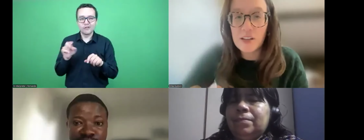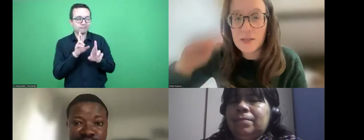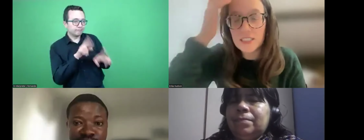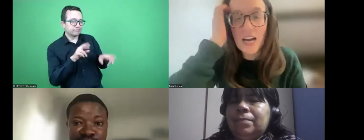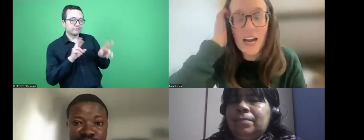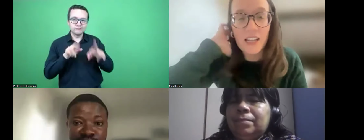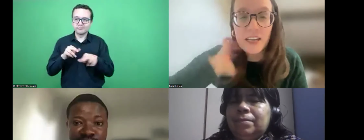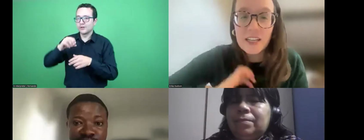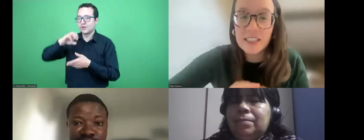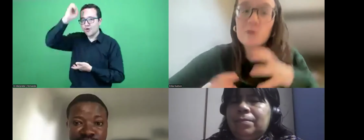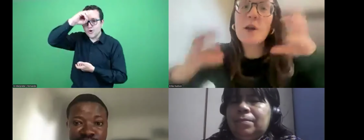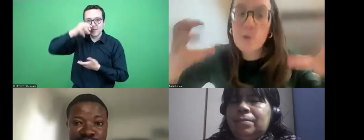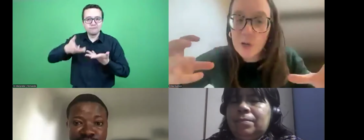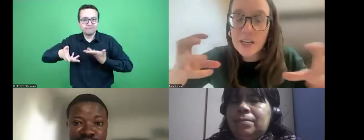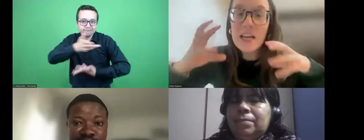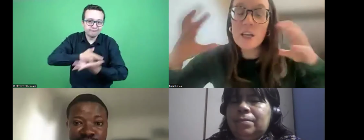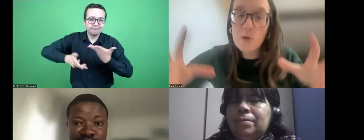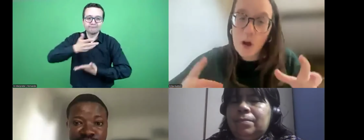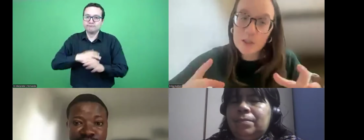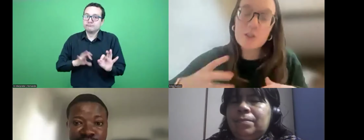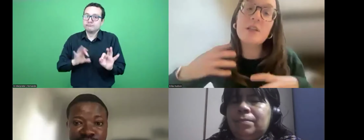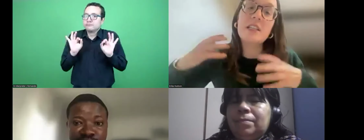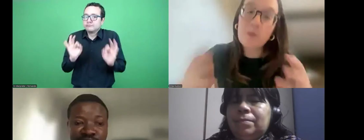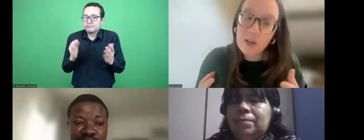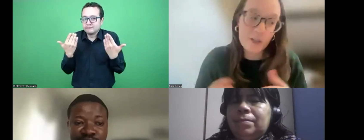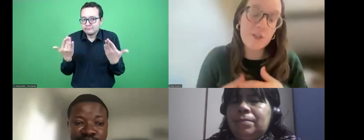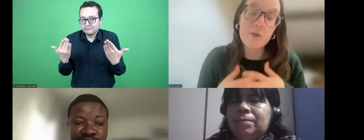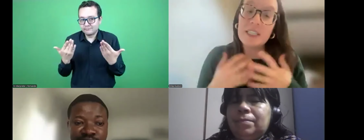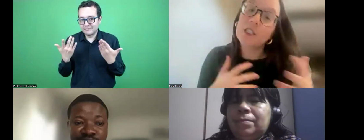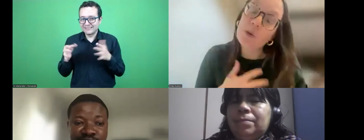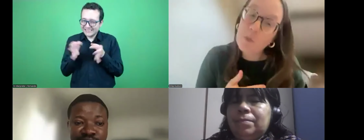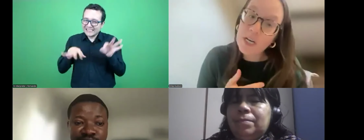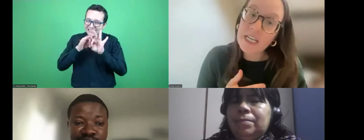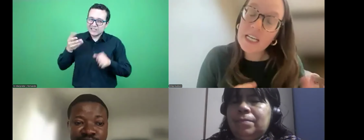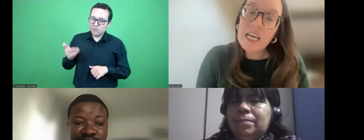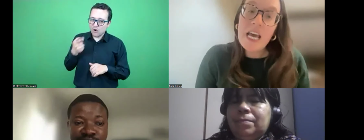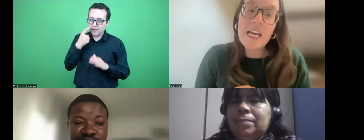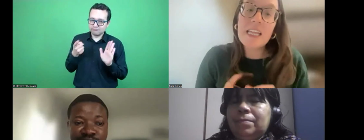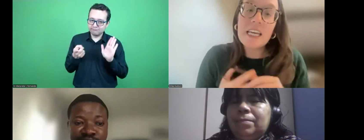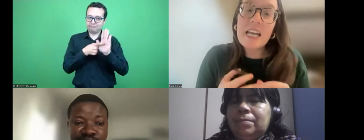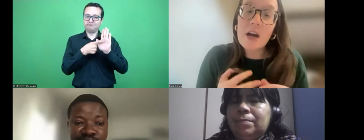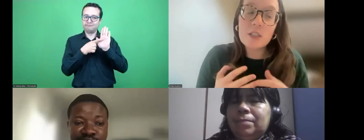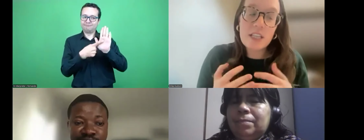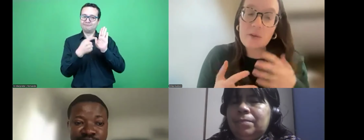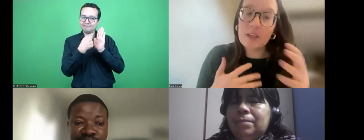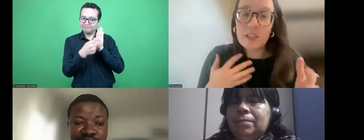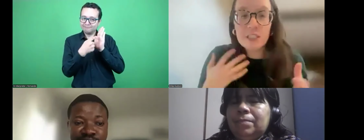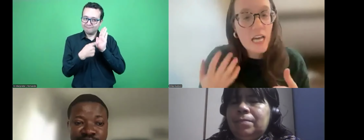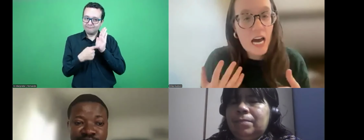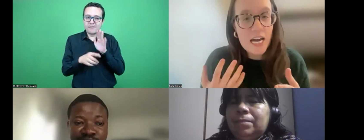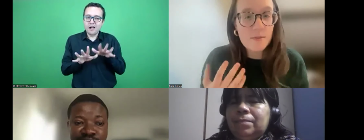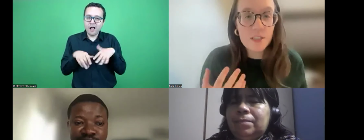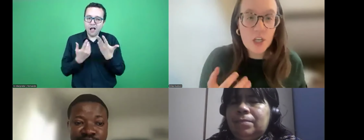important elements to highlight. And this is why the work that you all are doing, that we all are doing, is so important. And I think now is then a really